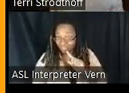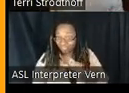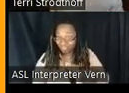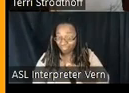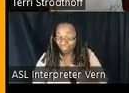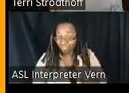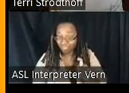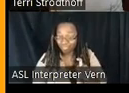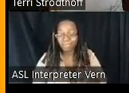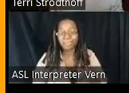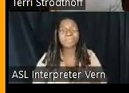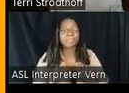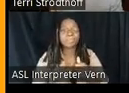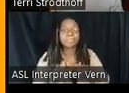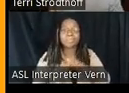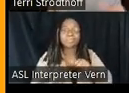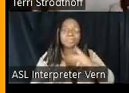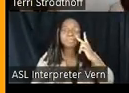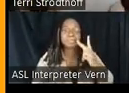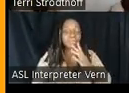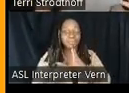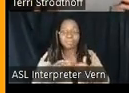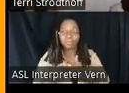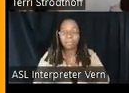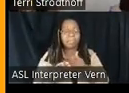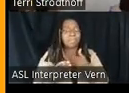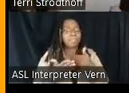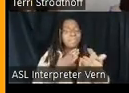to take a look at that is that some of us, despite all those